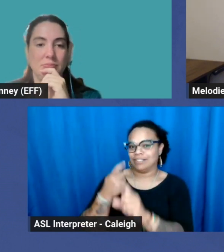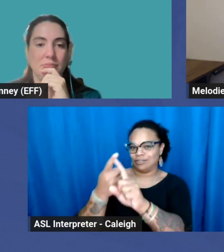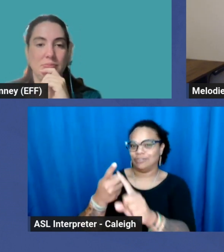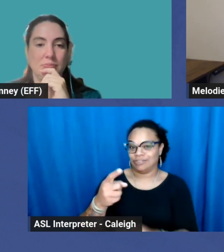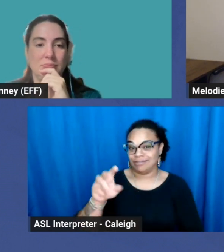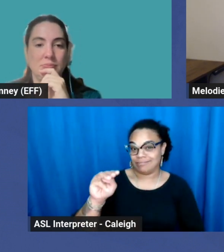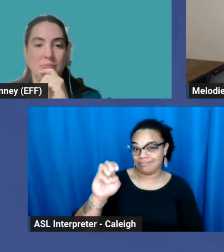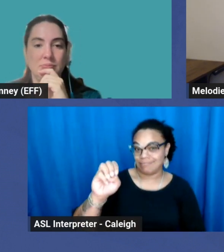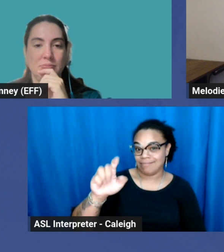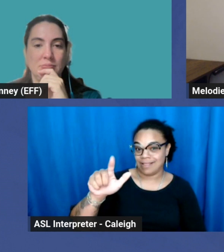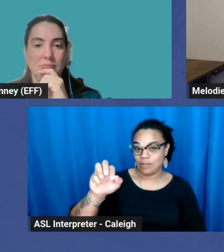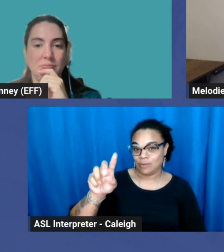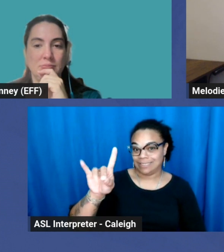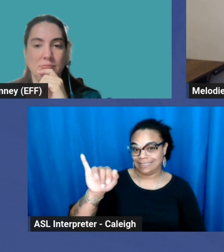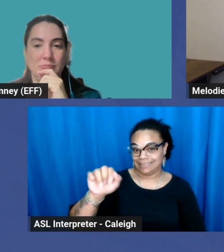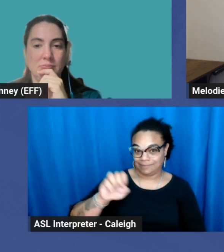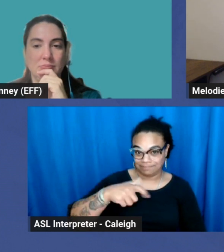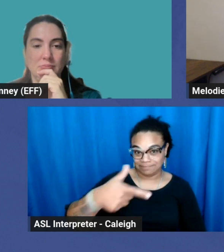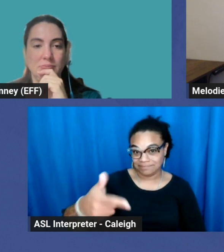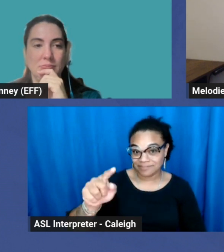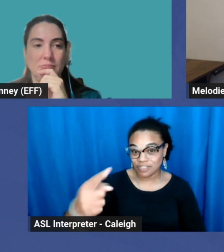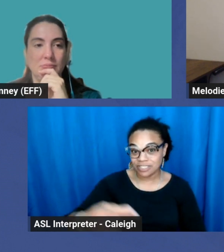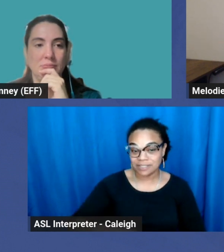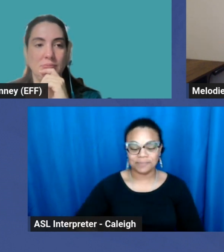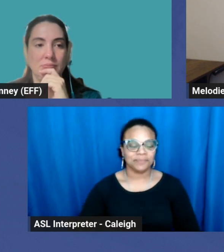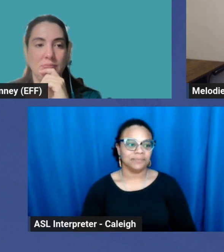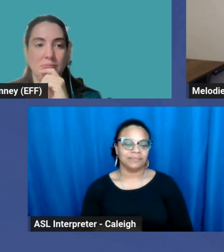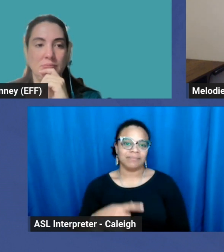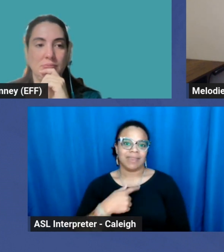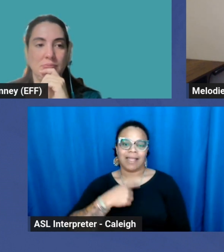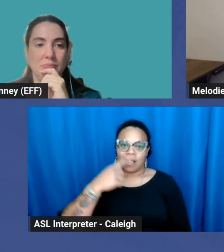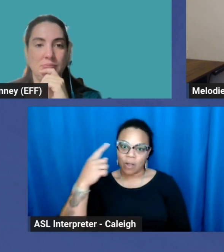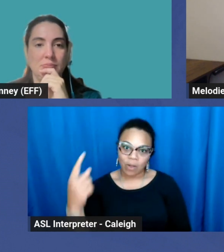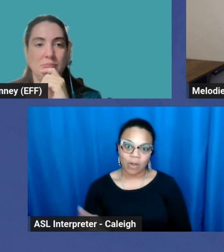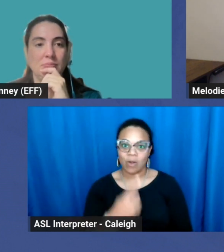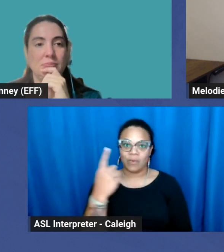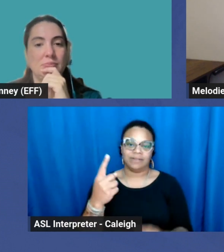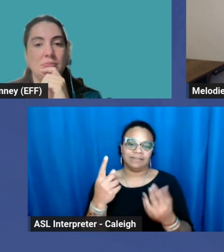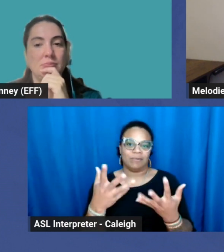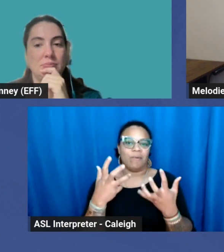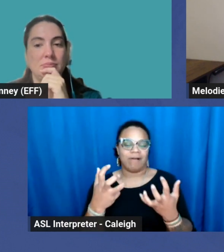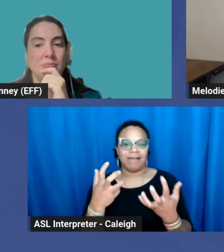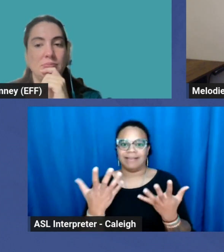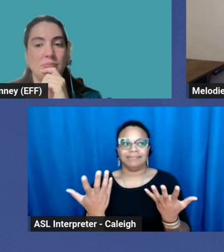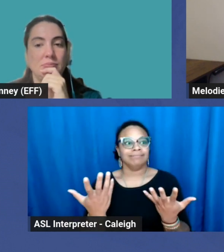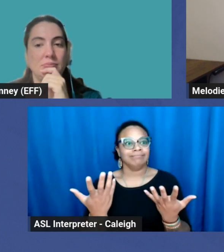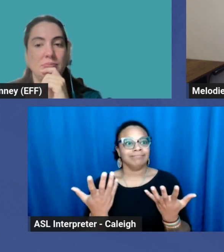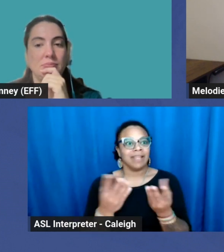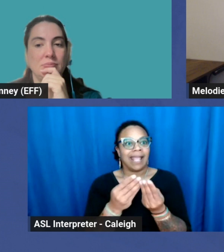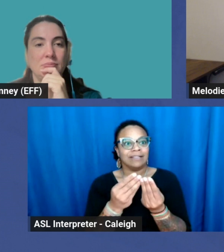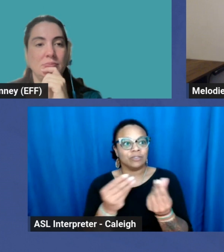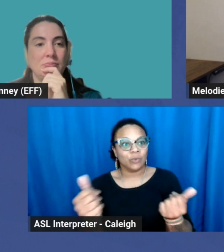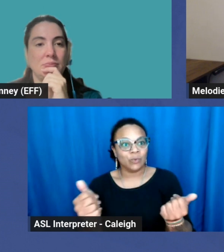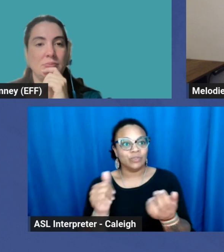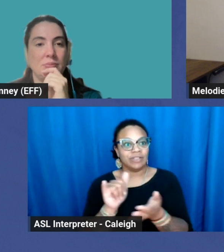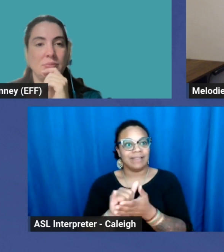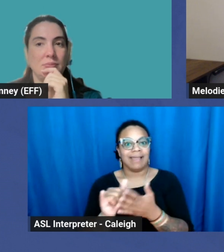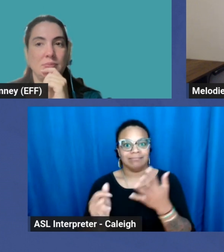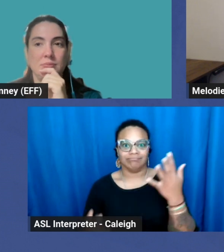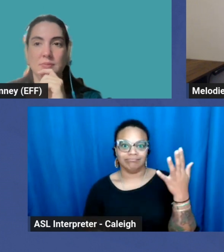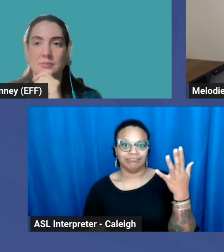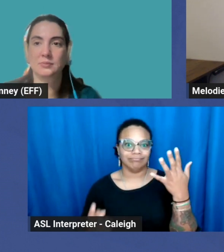Well, I'm always a big fan of an upstream solution, right? So I think